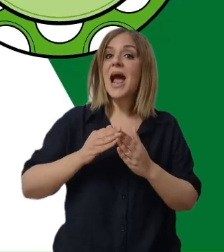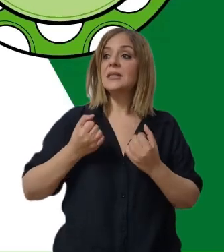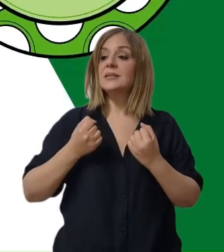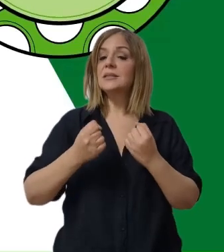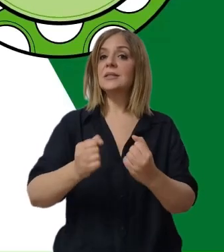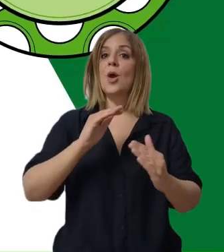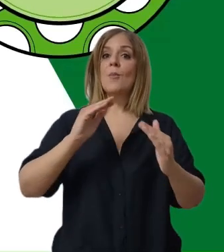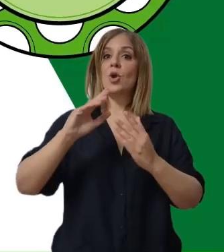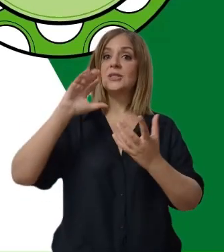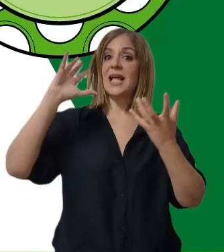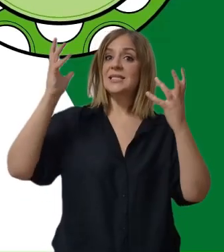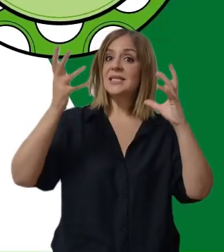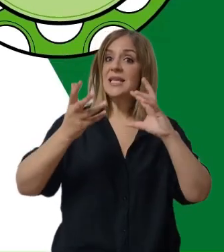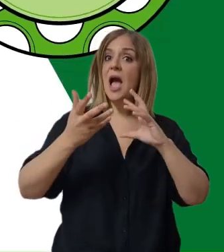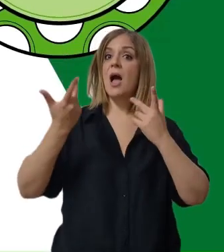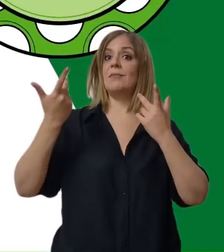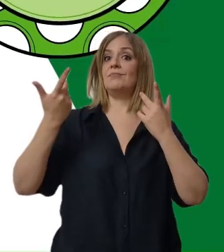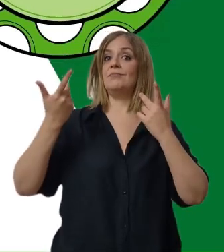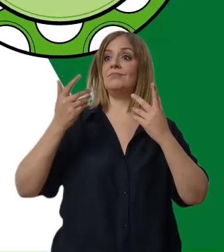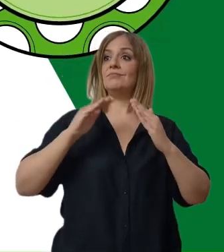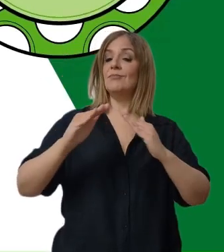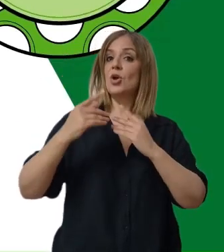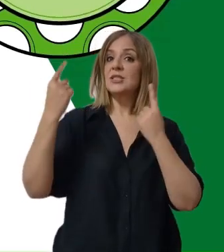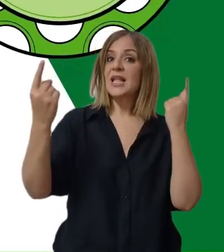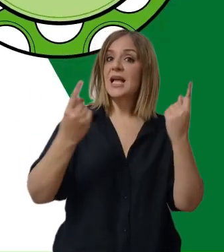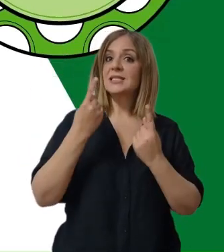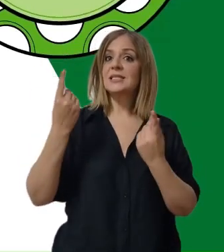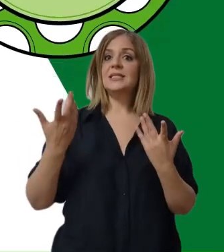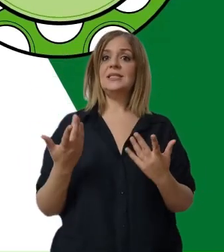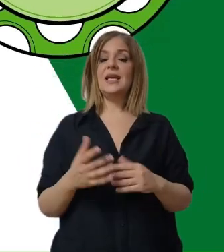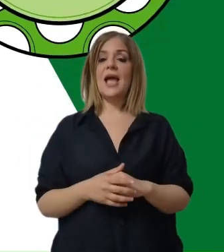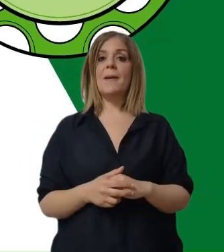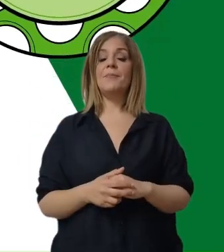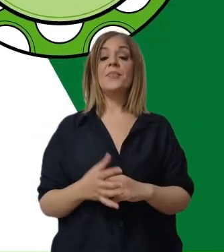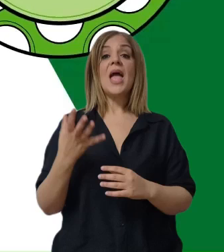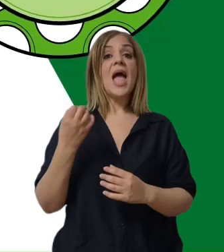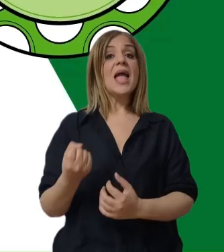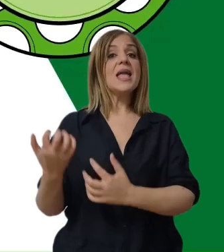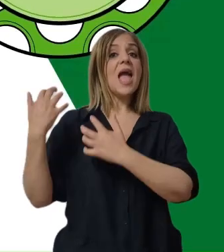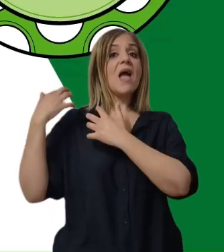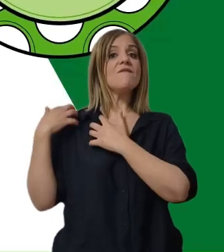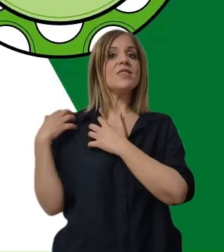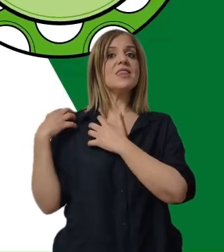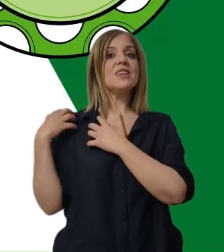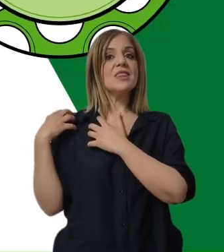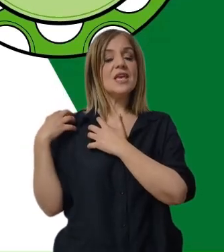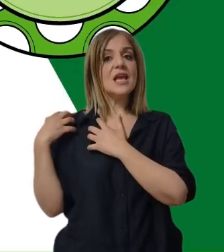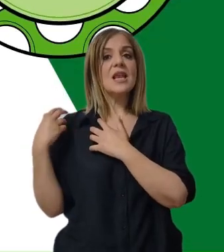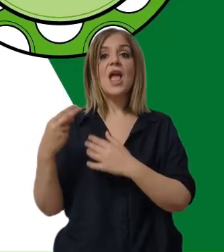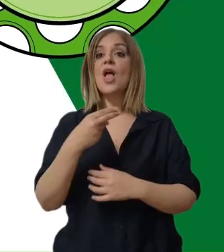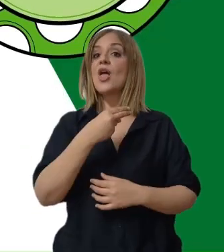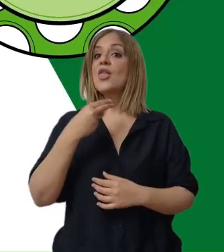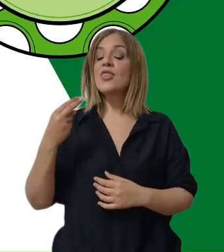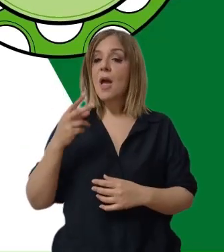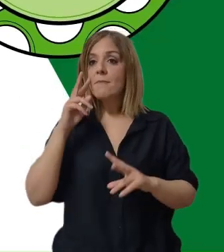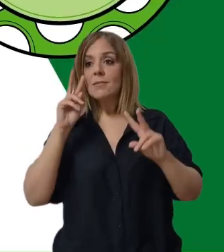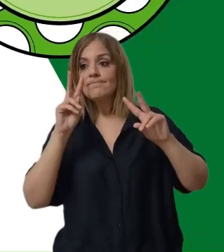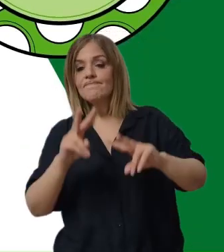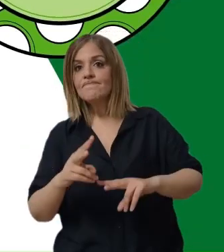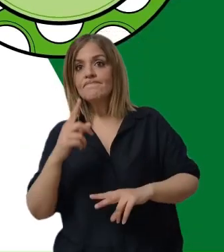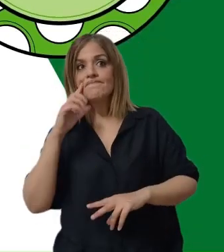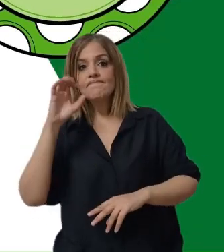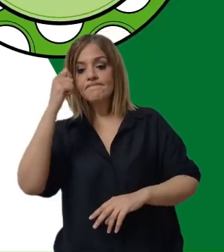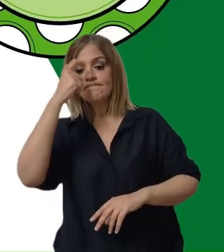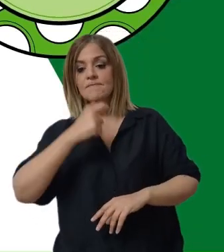and how you can save our ecosystems. The responsibility is about recognize your role